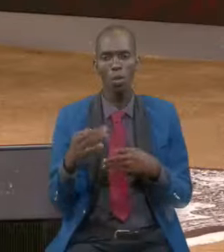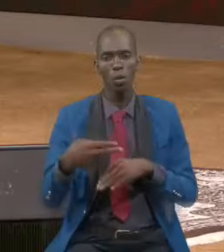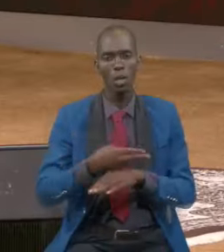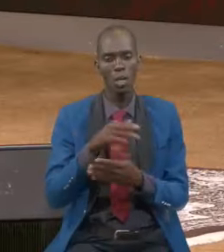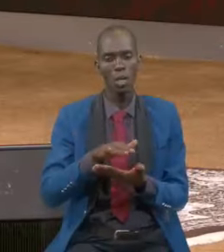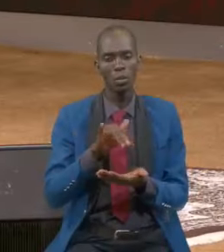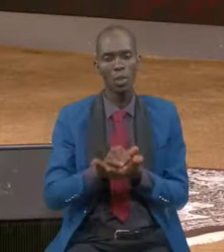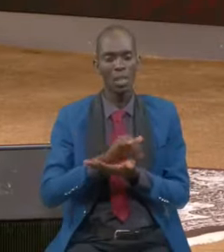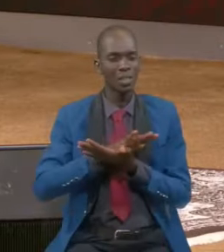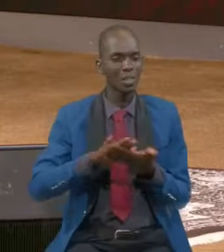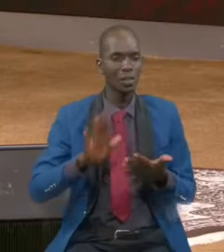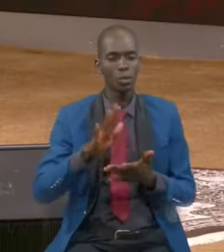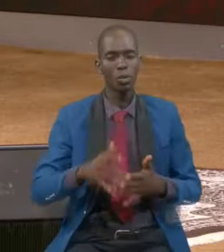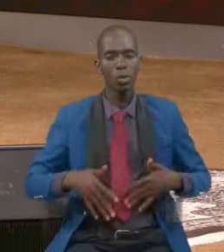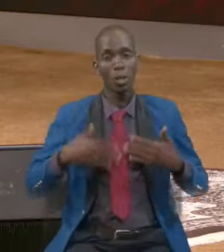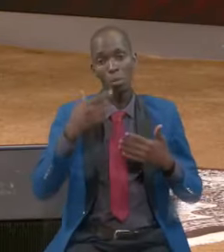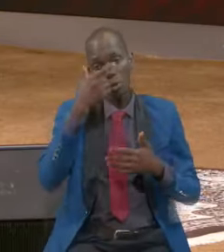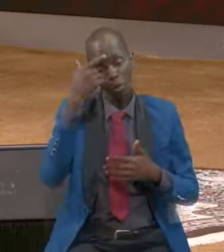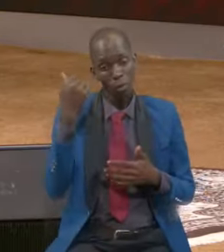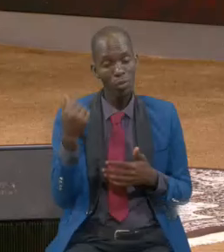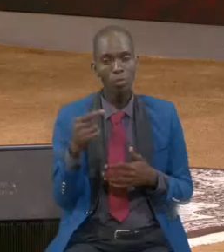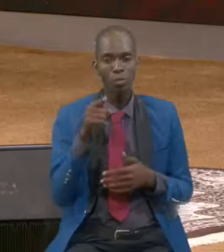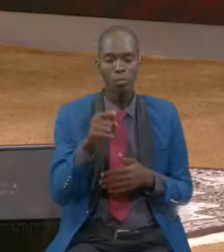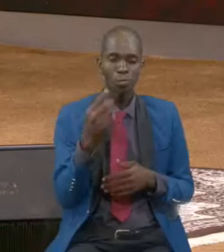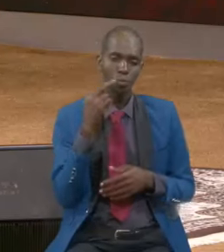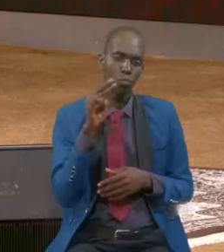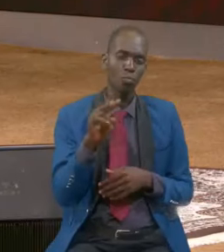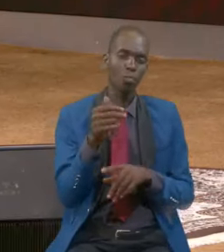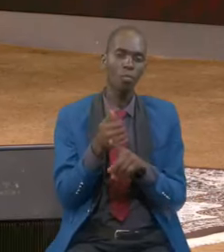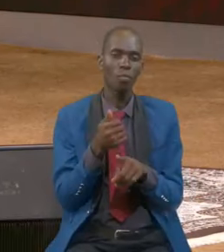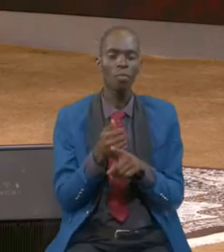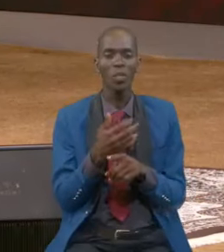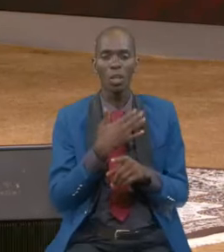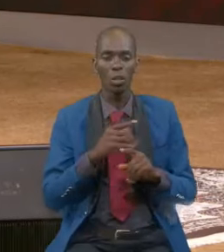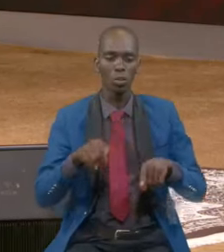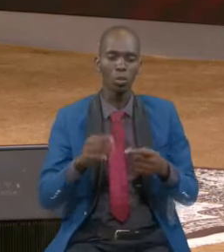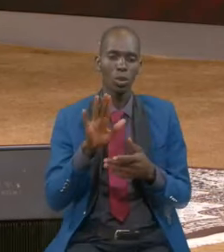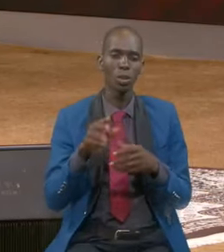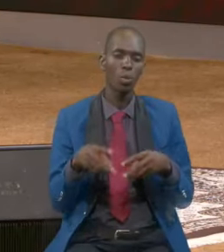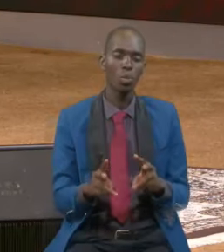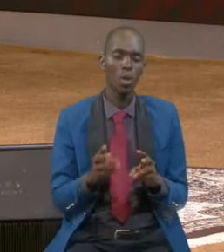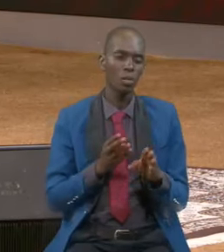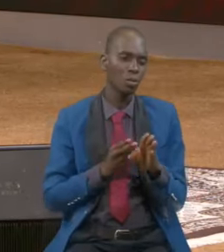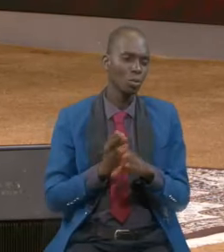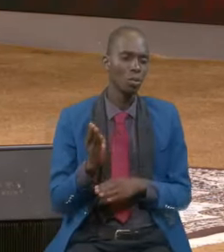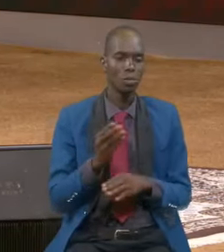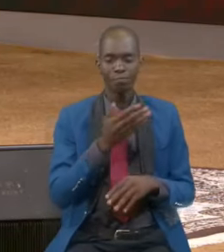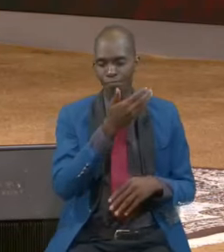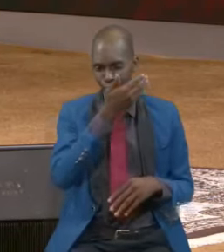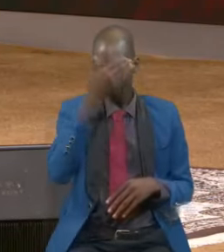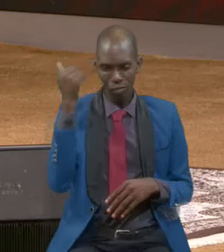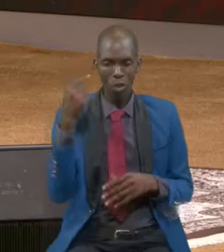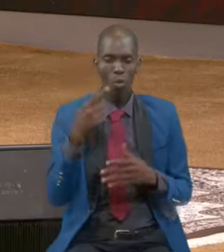your life, because he beholdeth himself and goeth his way, and straightway forgetteth